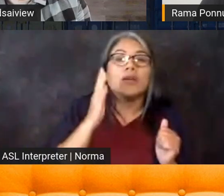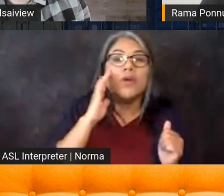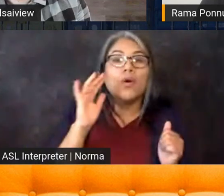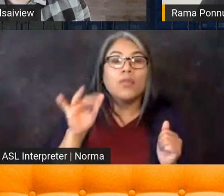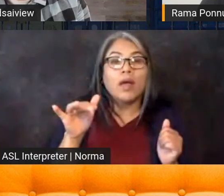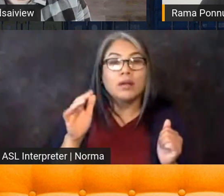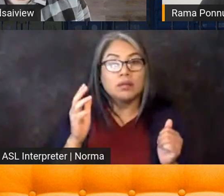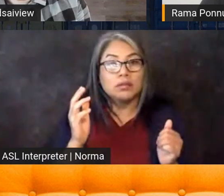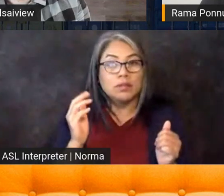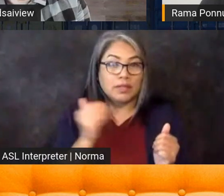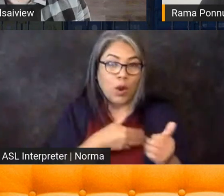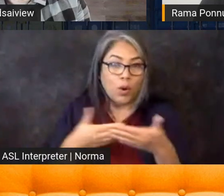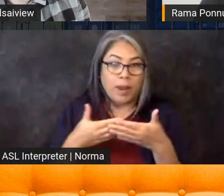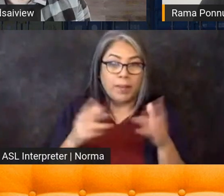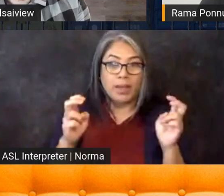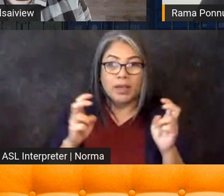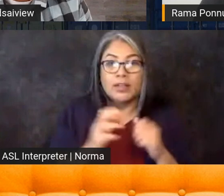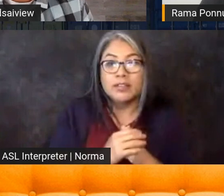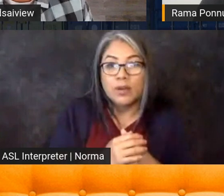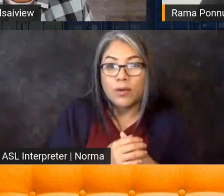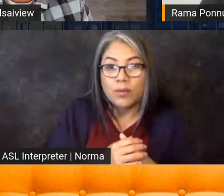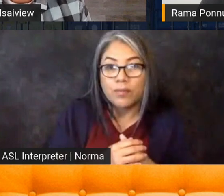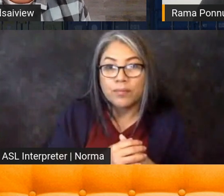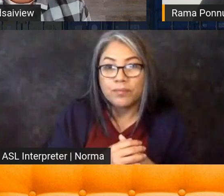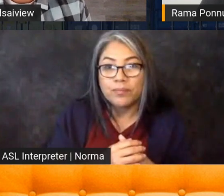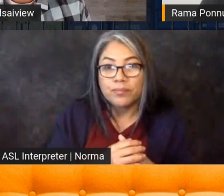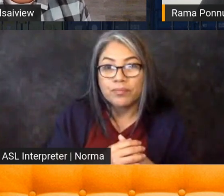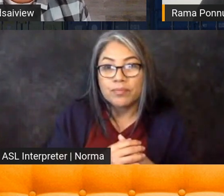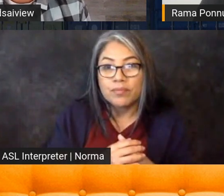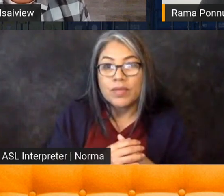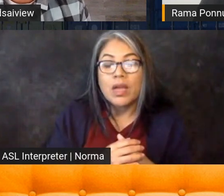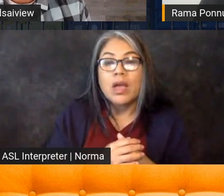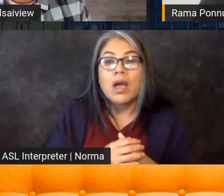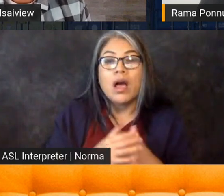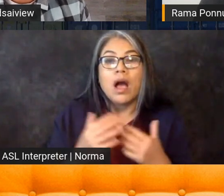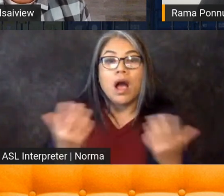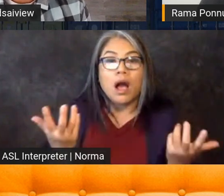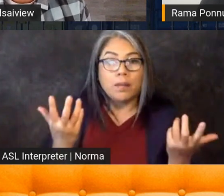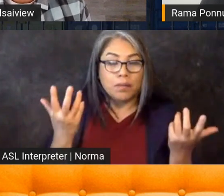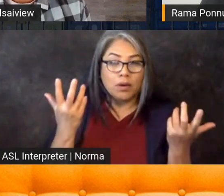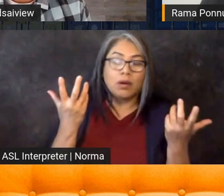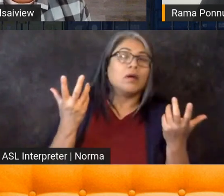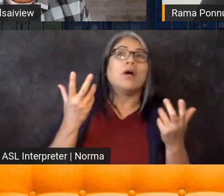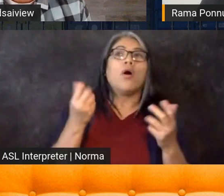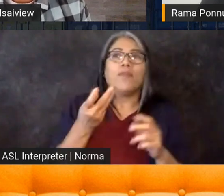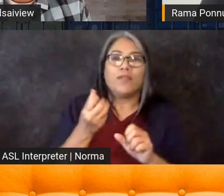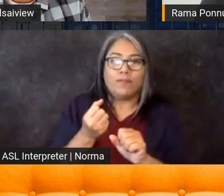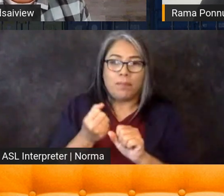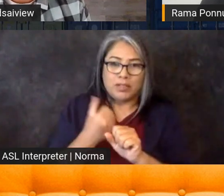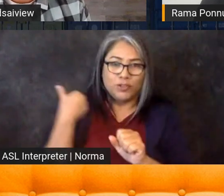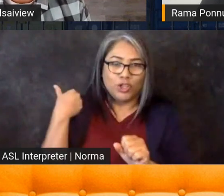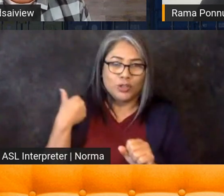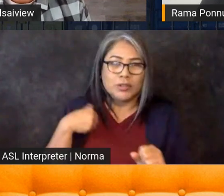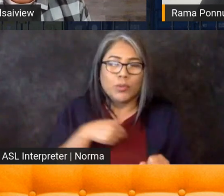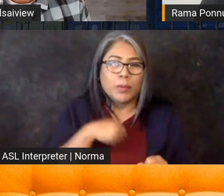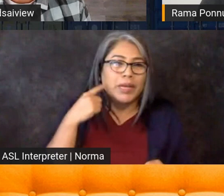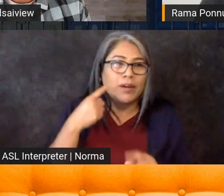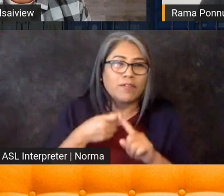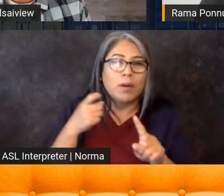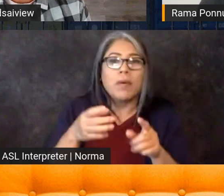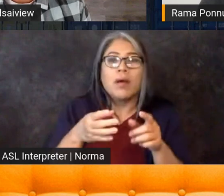basically, over the past few years, we have been hearing from our public and commercial sector customers that they want to